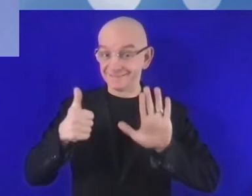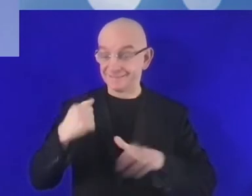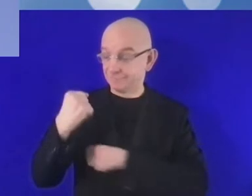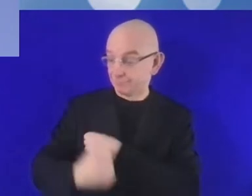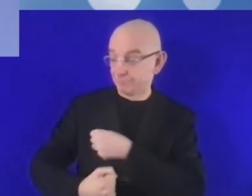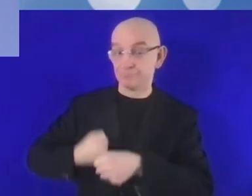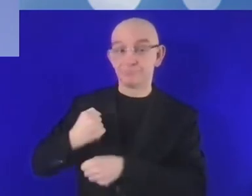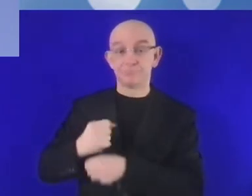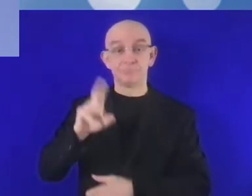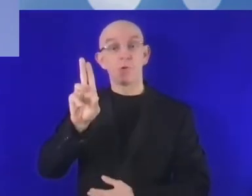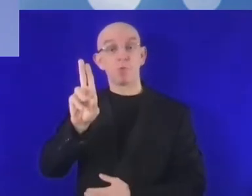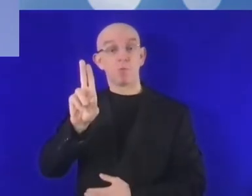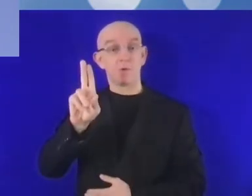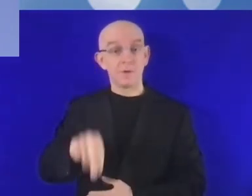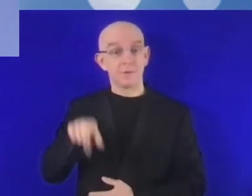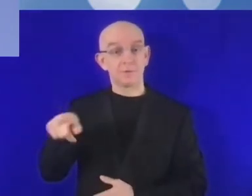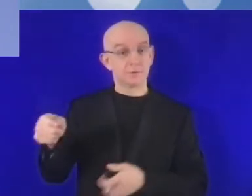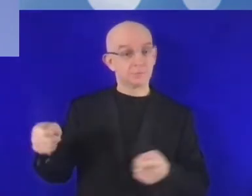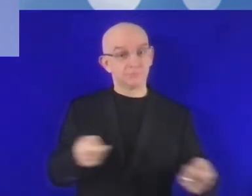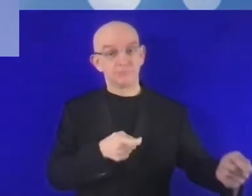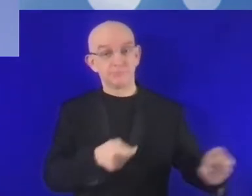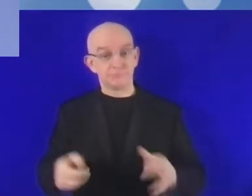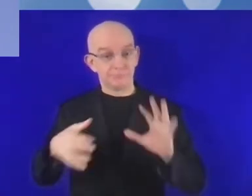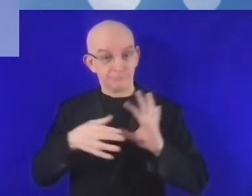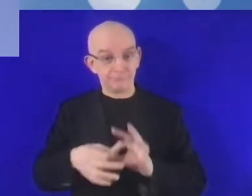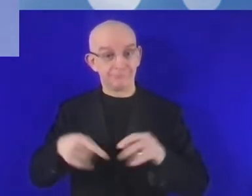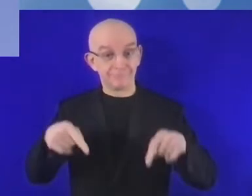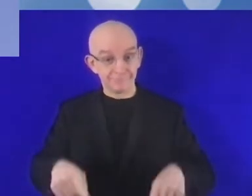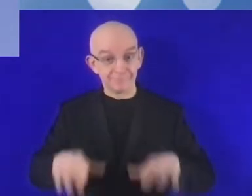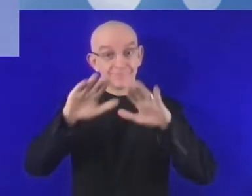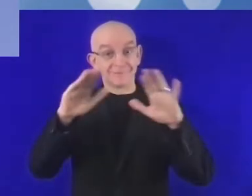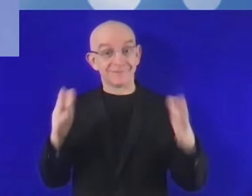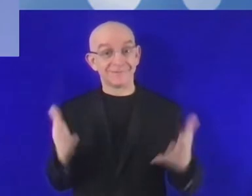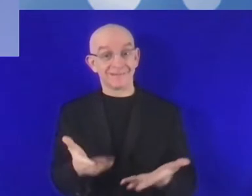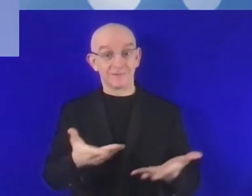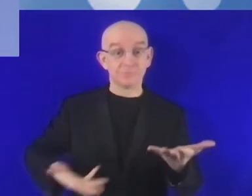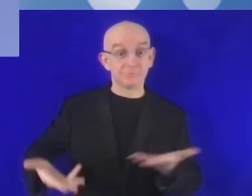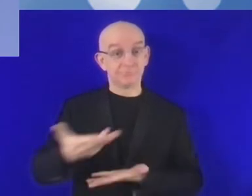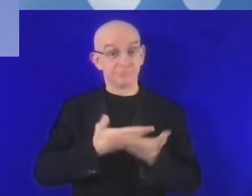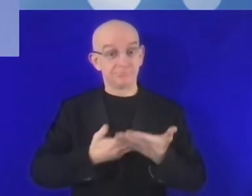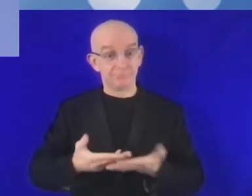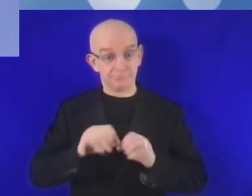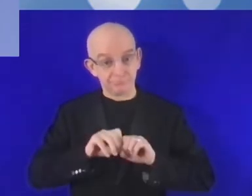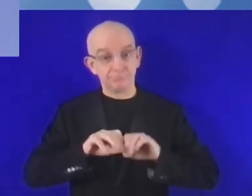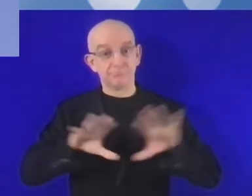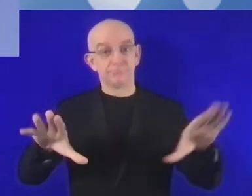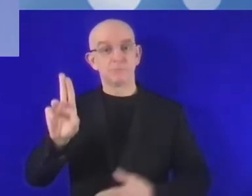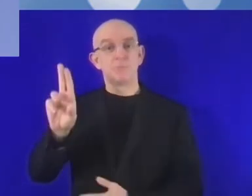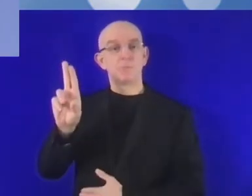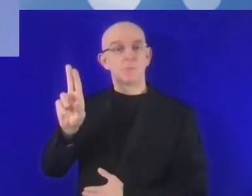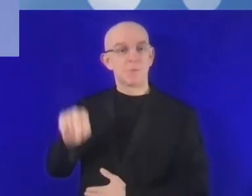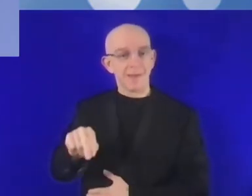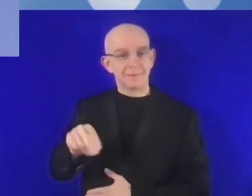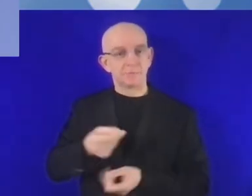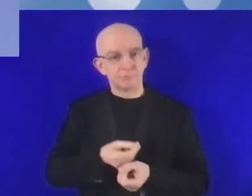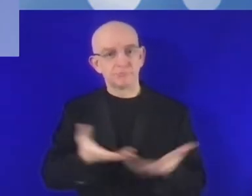initiative of the United Nations, enabling a global discussion on the development of the internet. My name